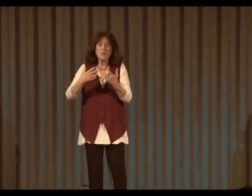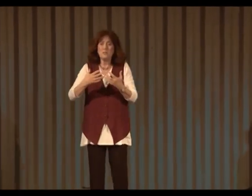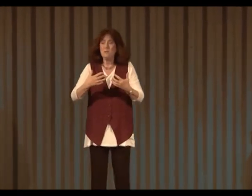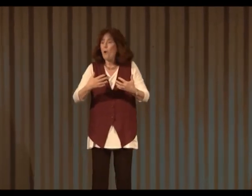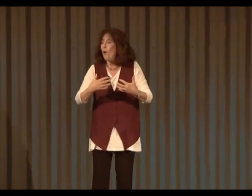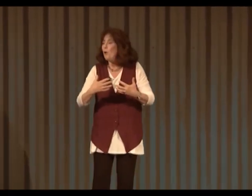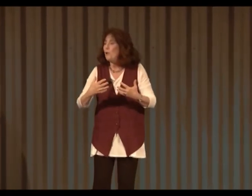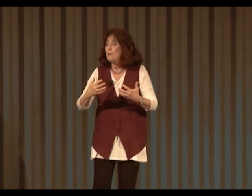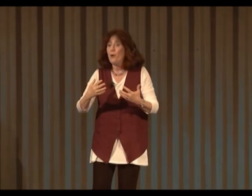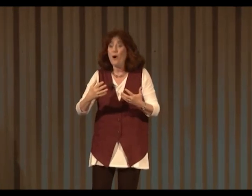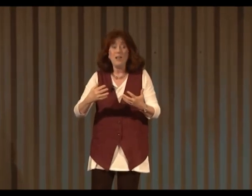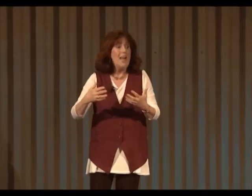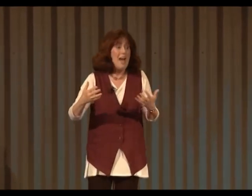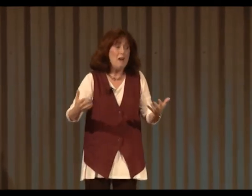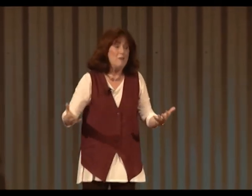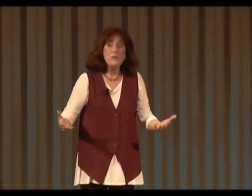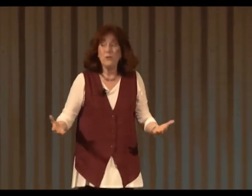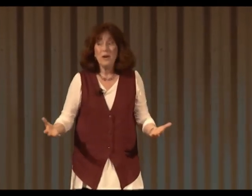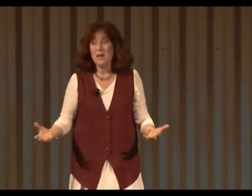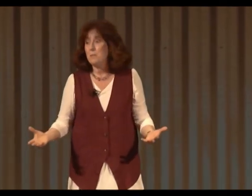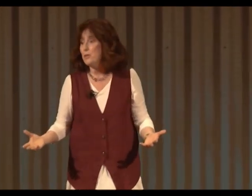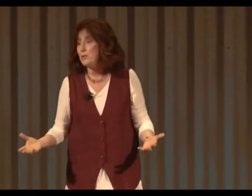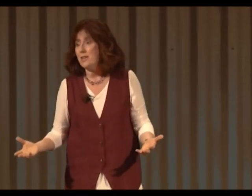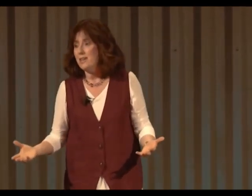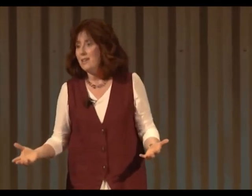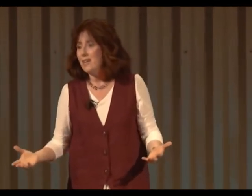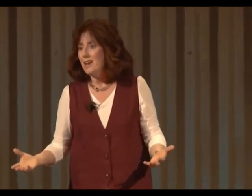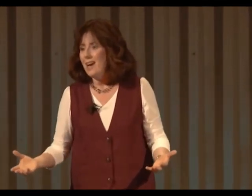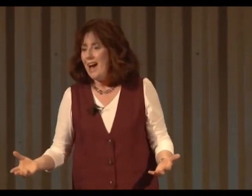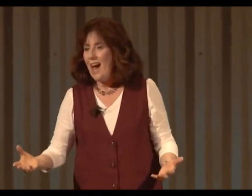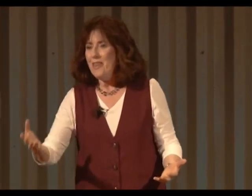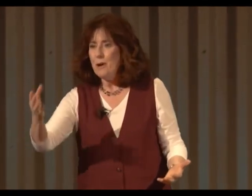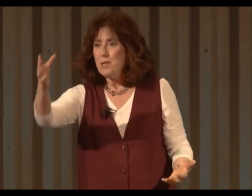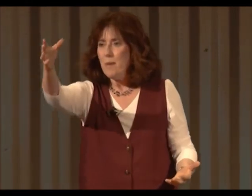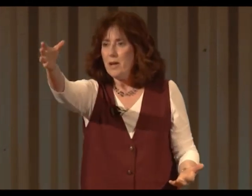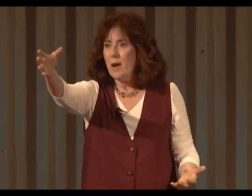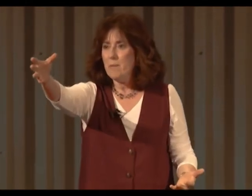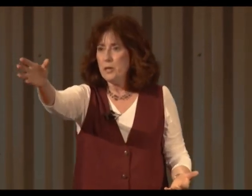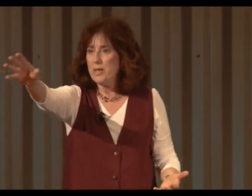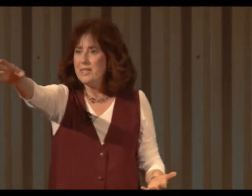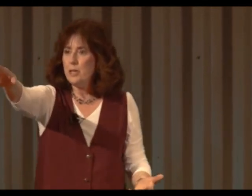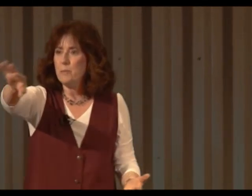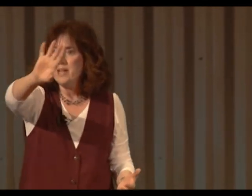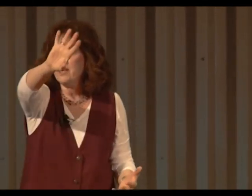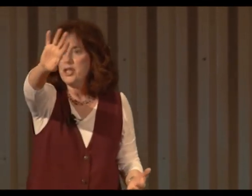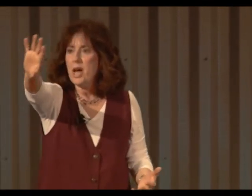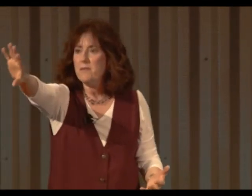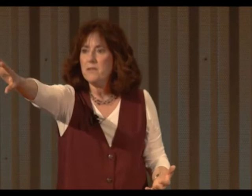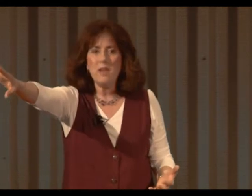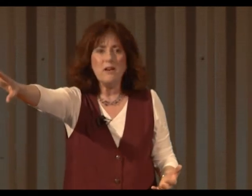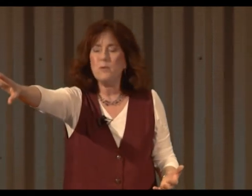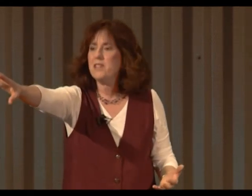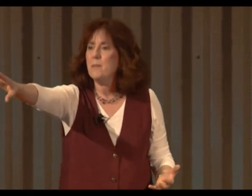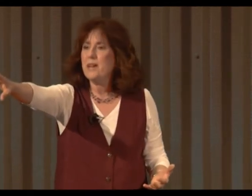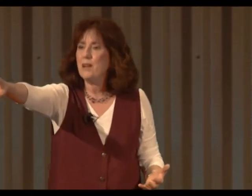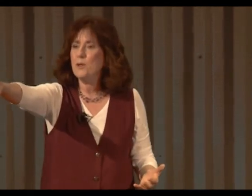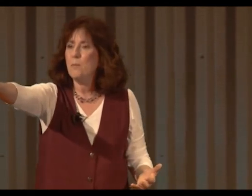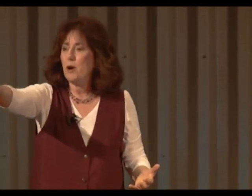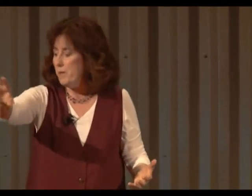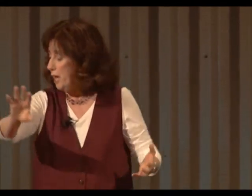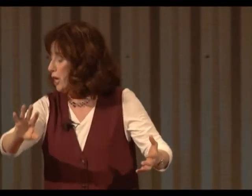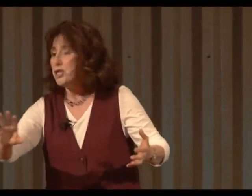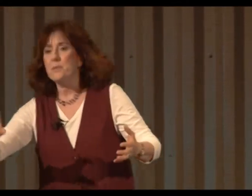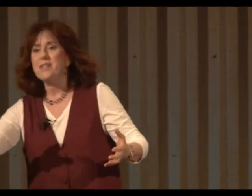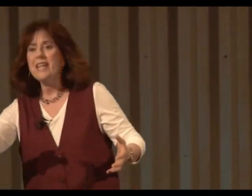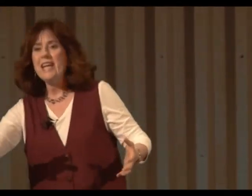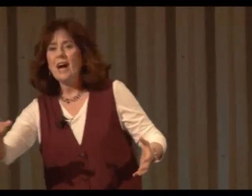come to us from all over the hall. Every door had a mezuzah. And there was my grandma. You could see her because a shaft of light was coming out of her